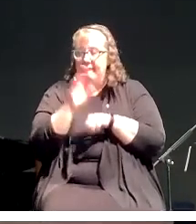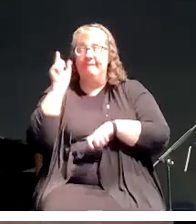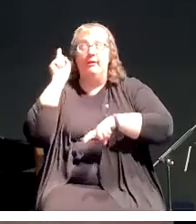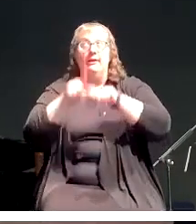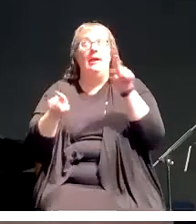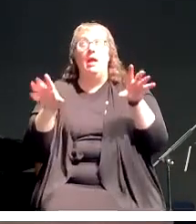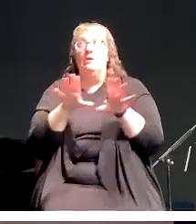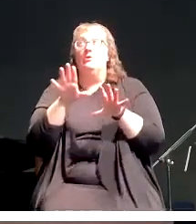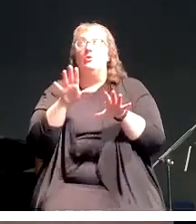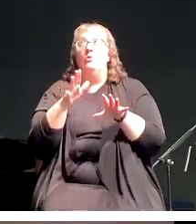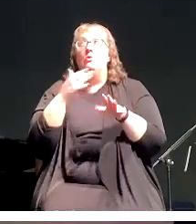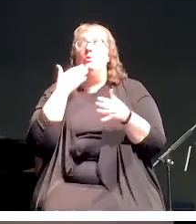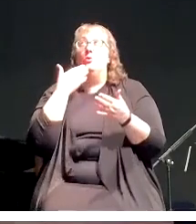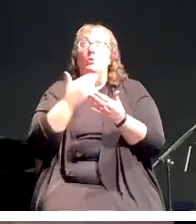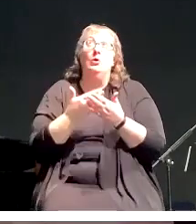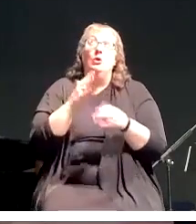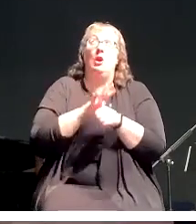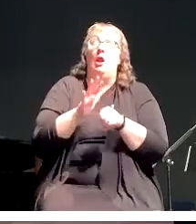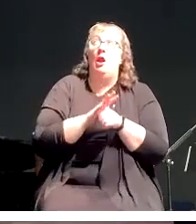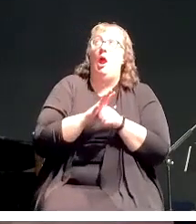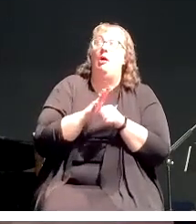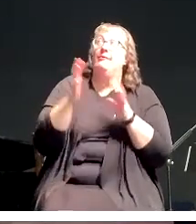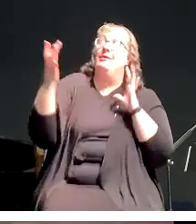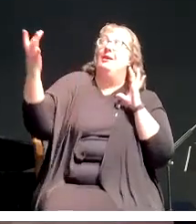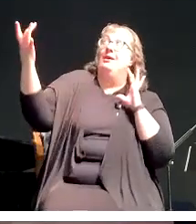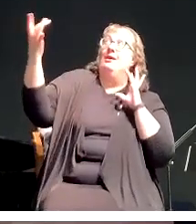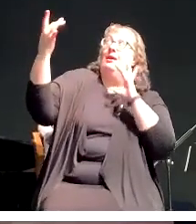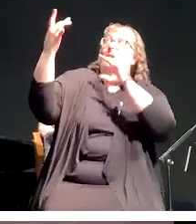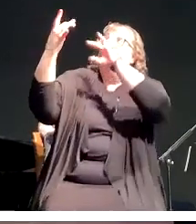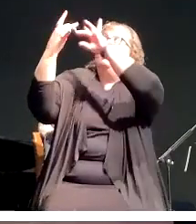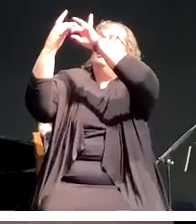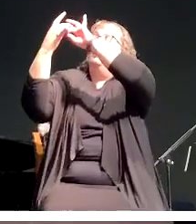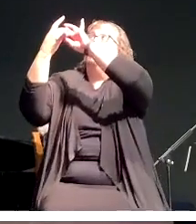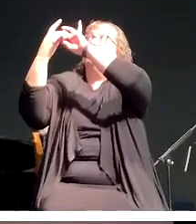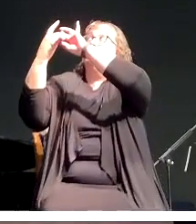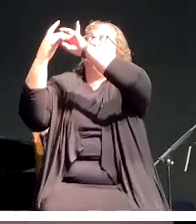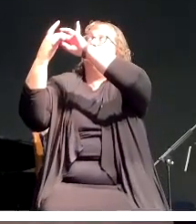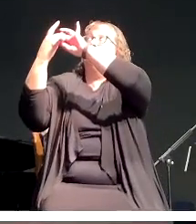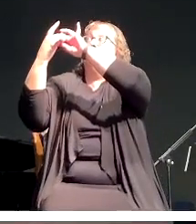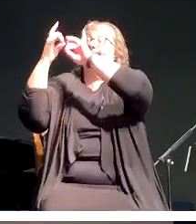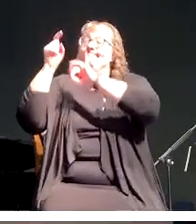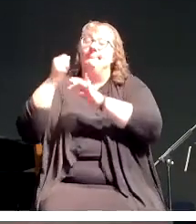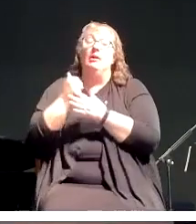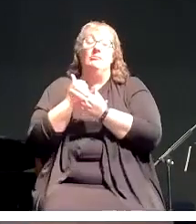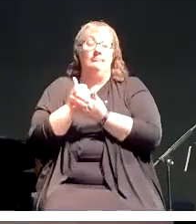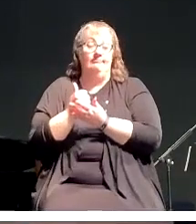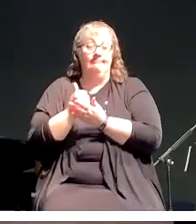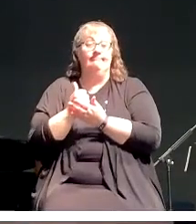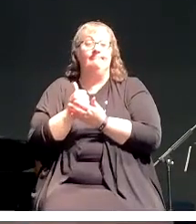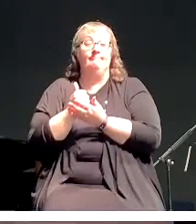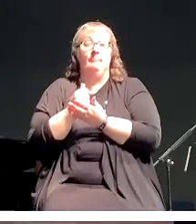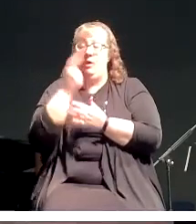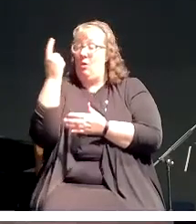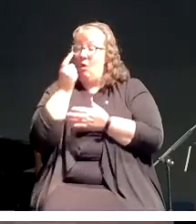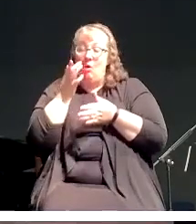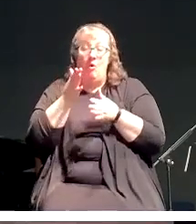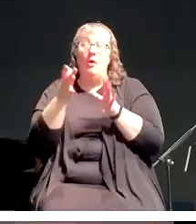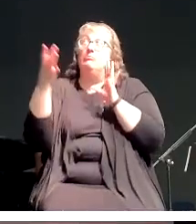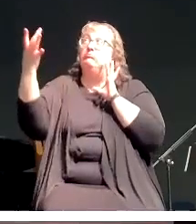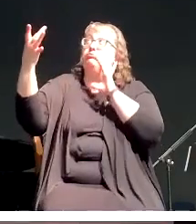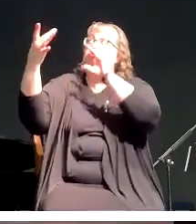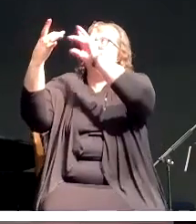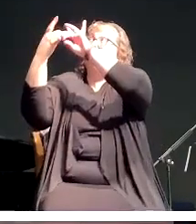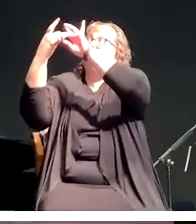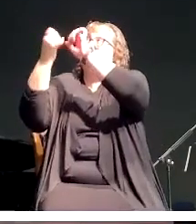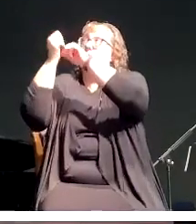good deeds to restore our relationship with God. We need help. And the only way to restore our relationship